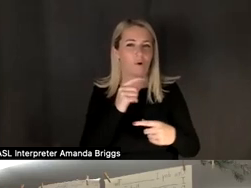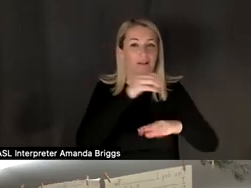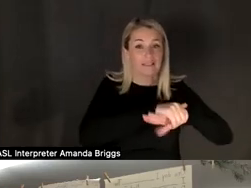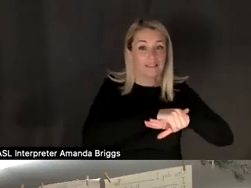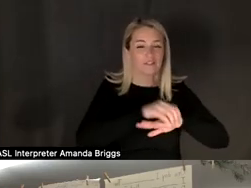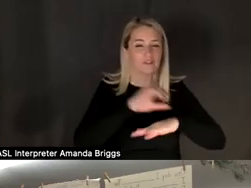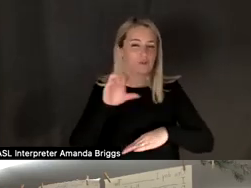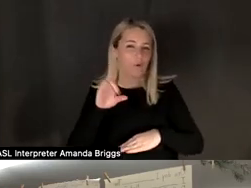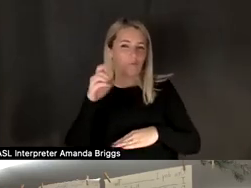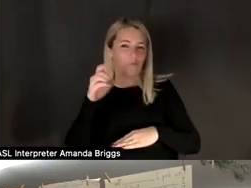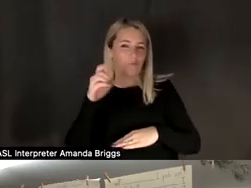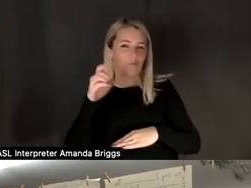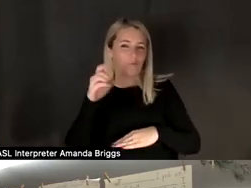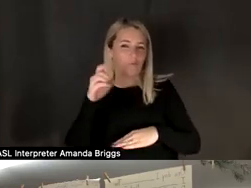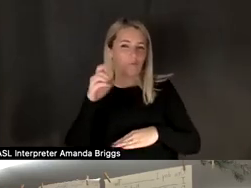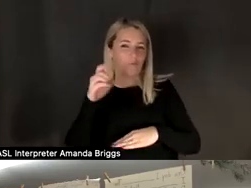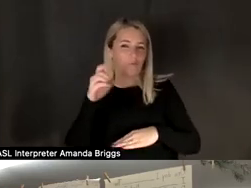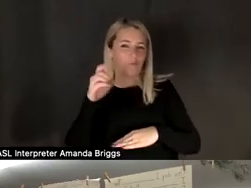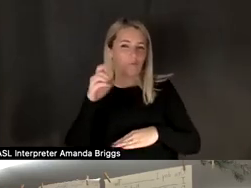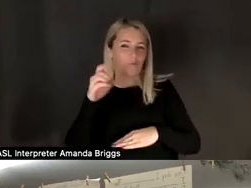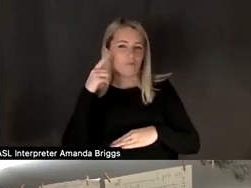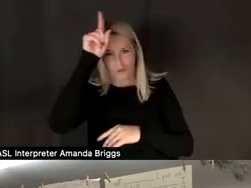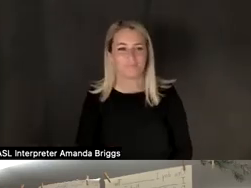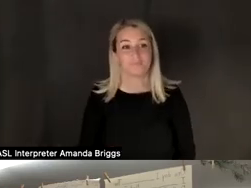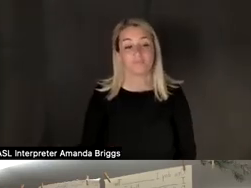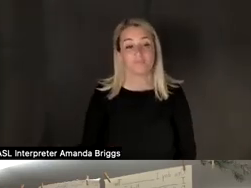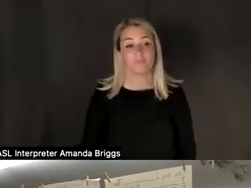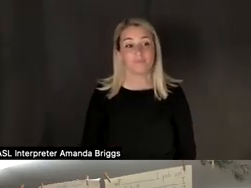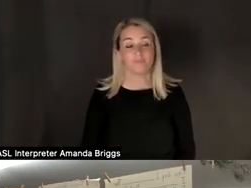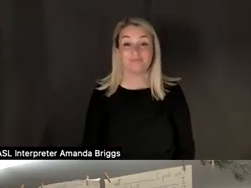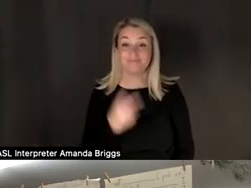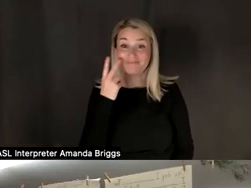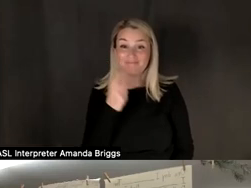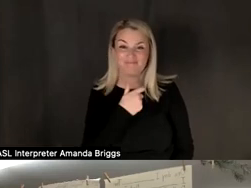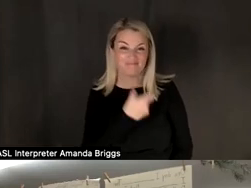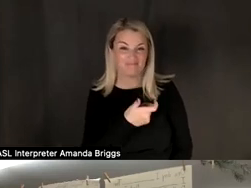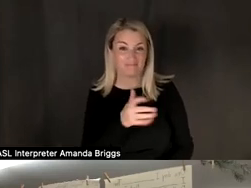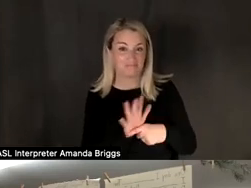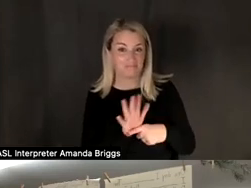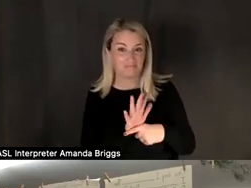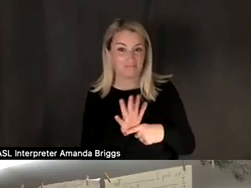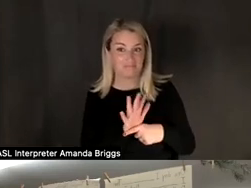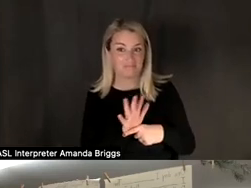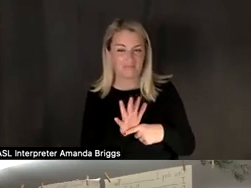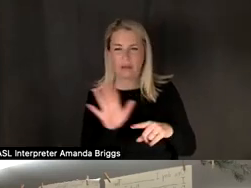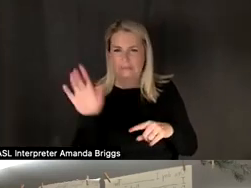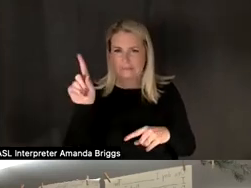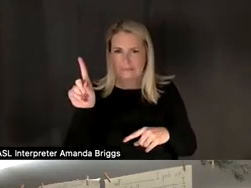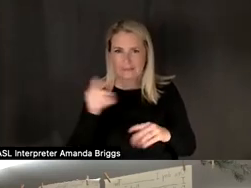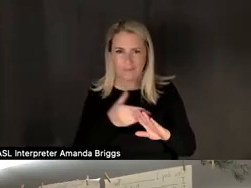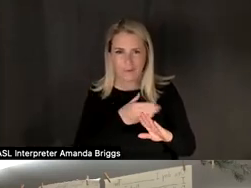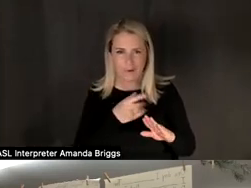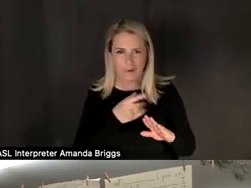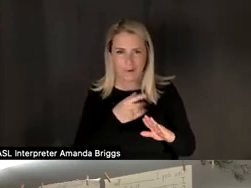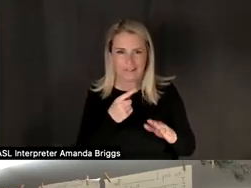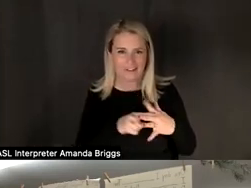So we're gonna play you a quick video. I'm gonna say something really quick before you guys start it. Is learning a natural process. This is something I